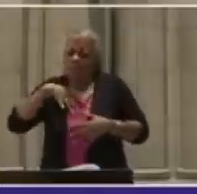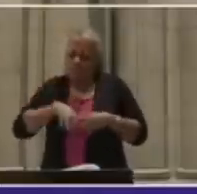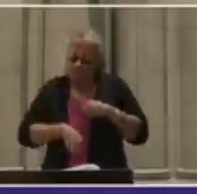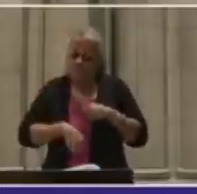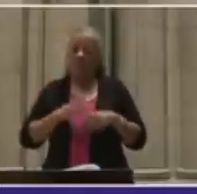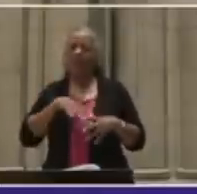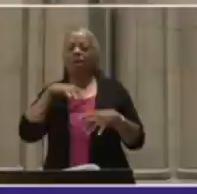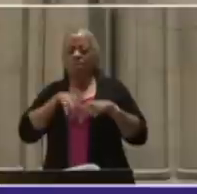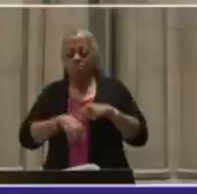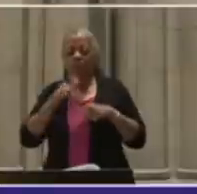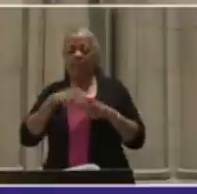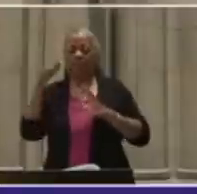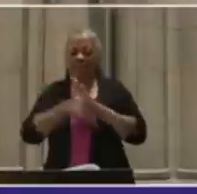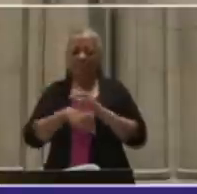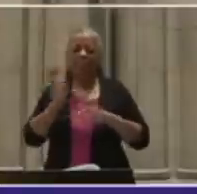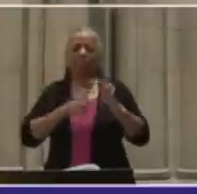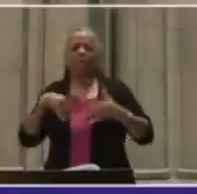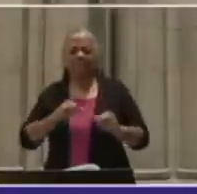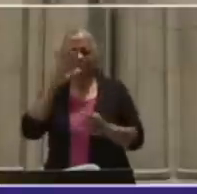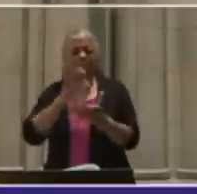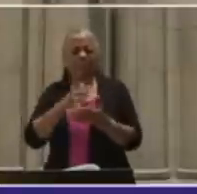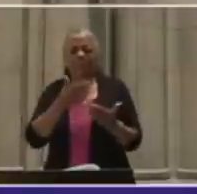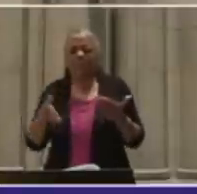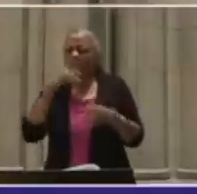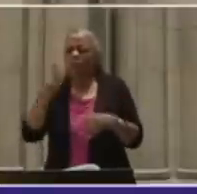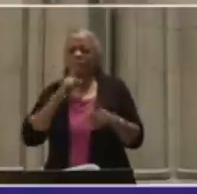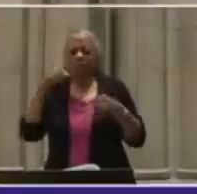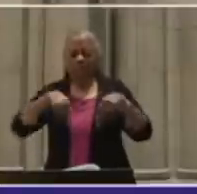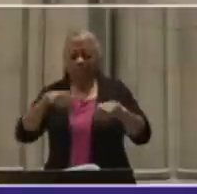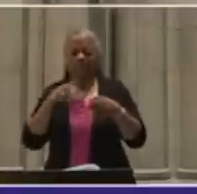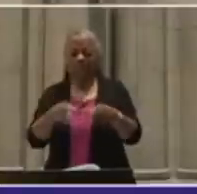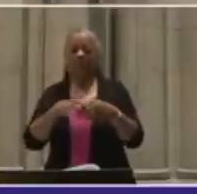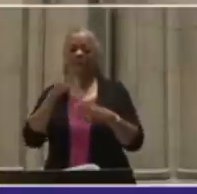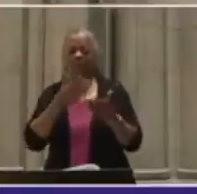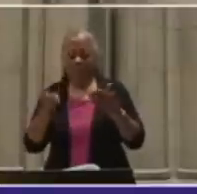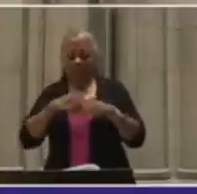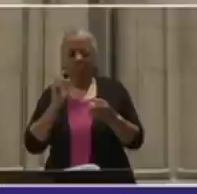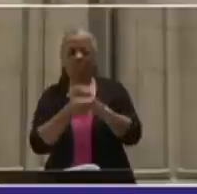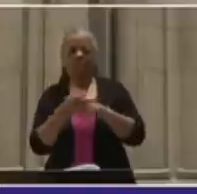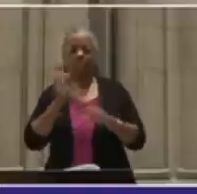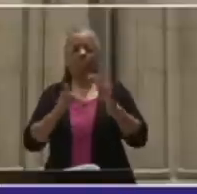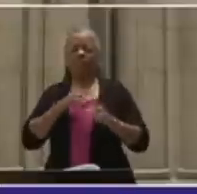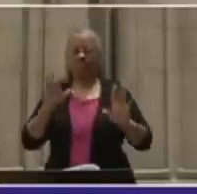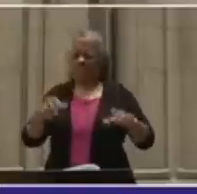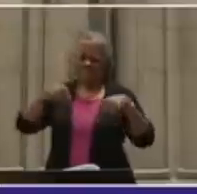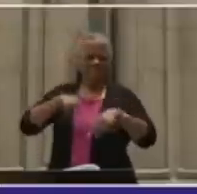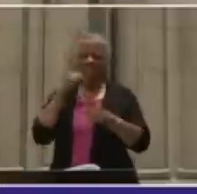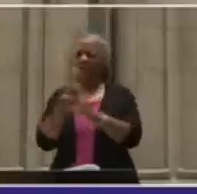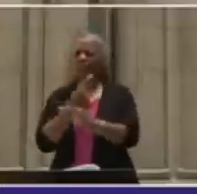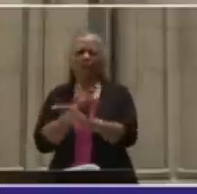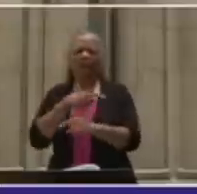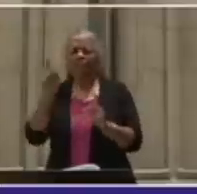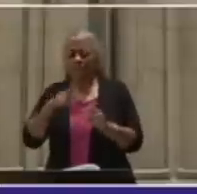Mourning rooted in the reality that people still believe things don't have to be this way and things can be changed. People saying this is not right.